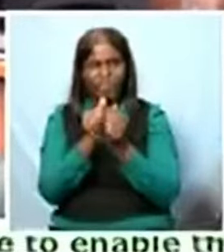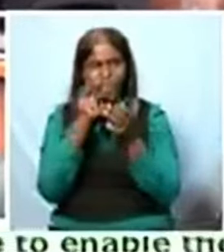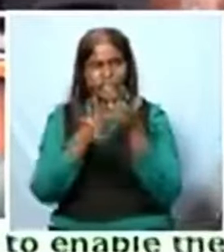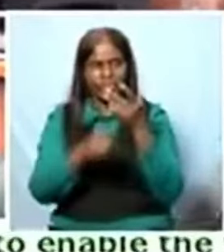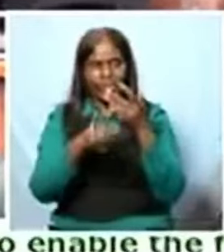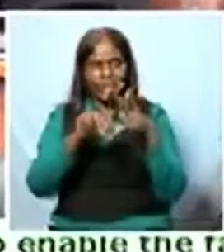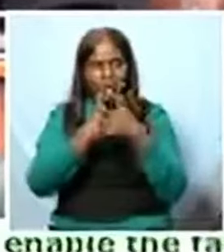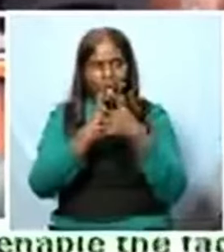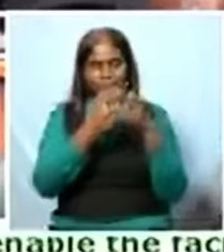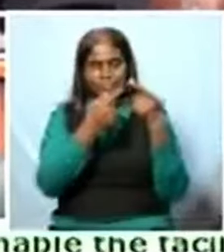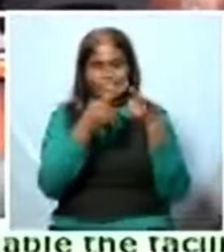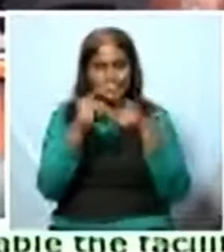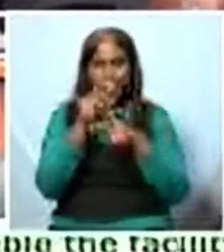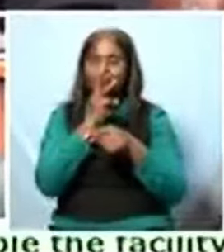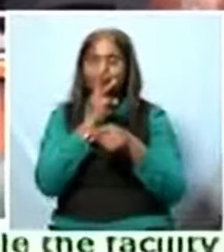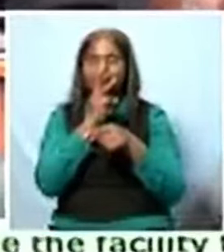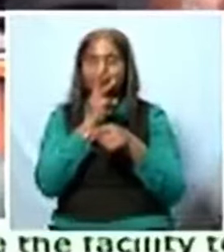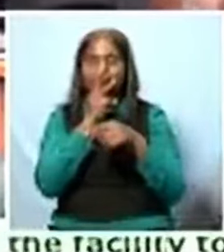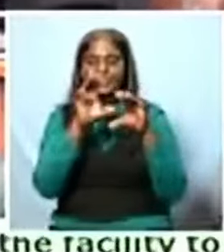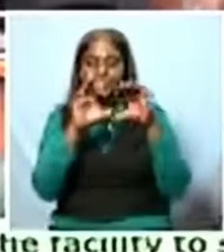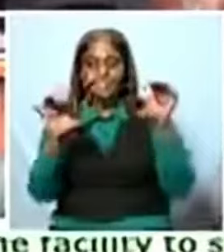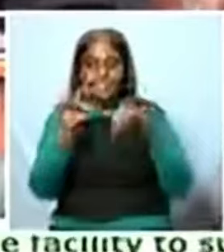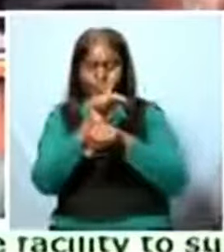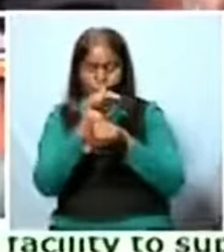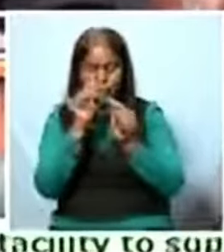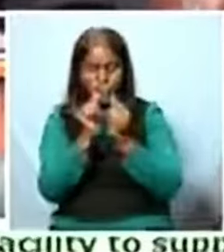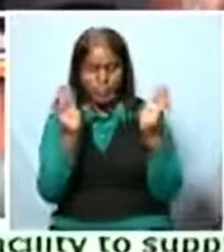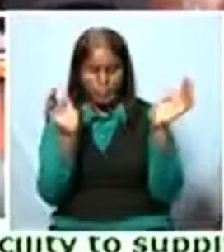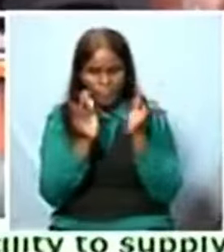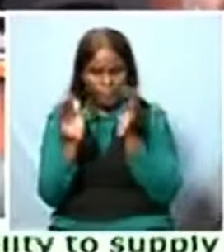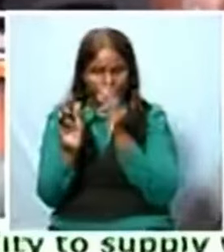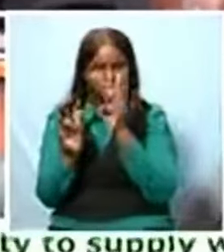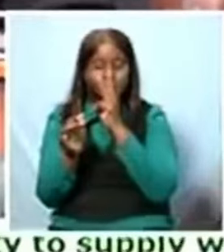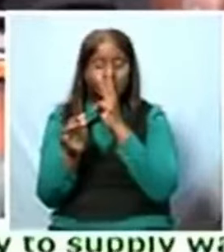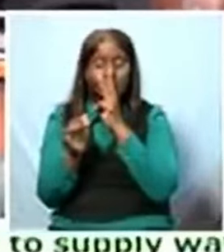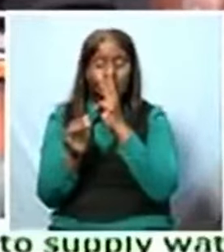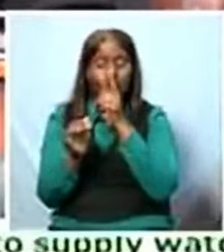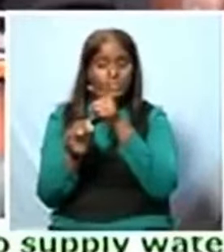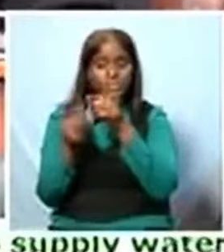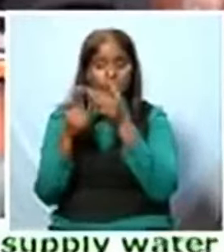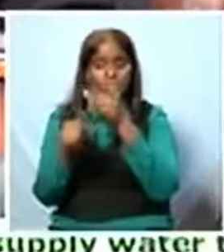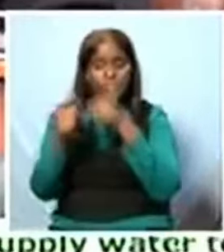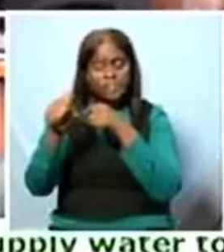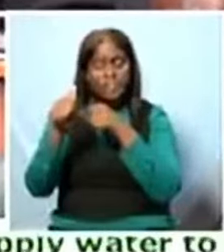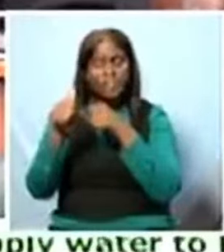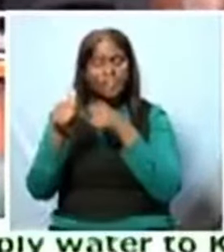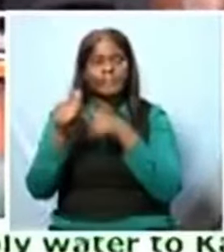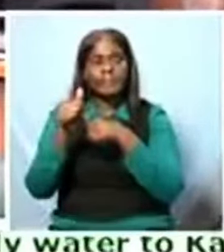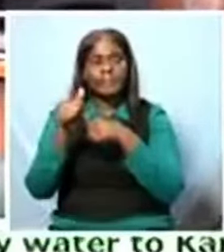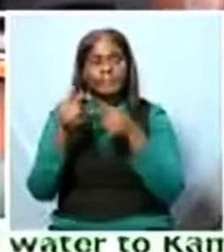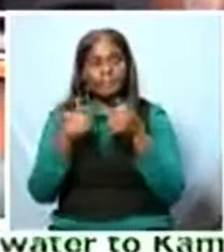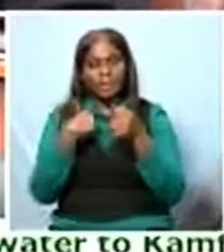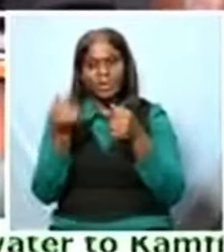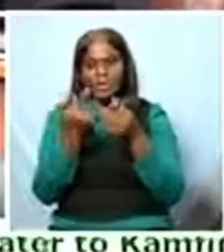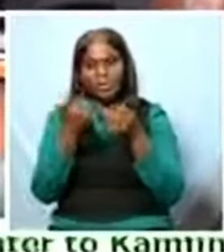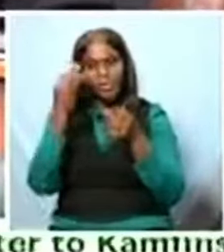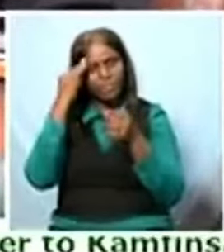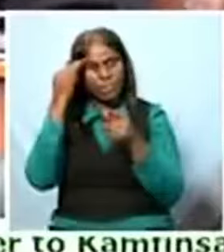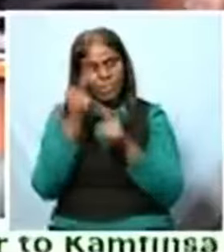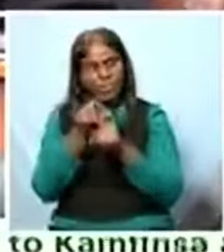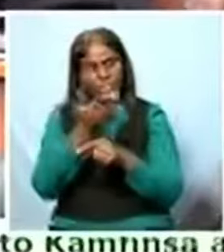our different model of the water scheme, compared to the smaller water schemes that Nkana Water has been able to do. I want to find out from